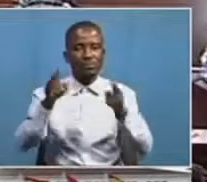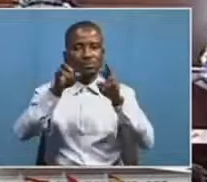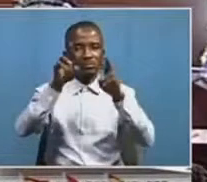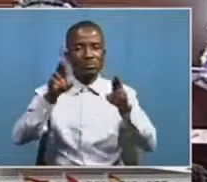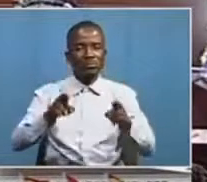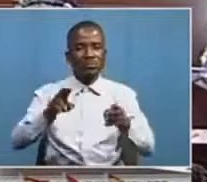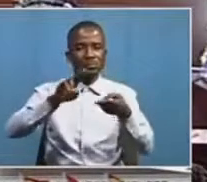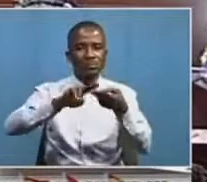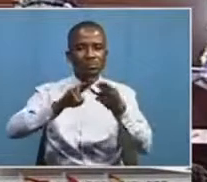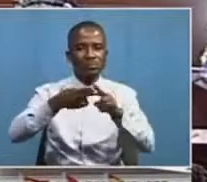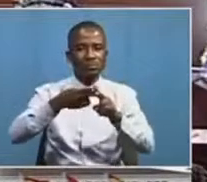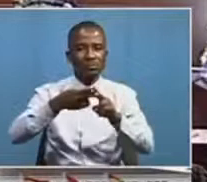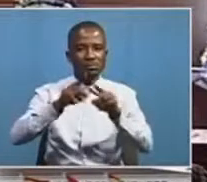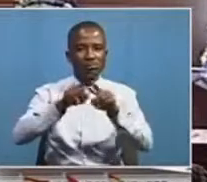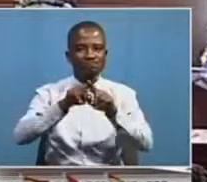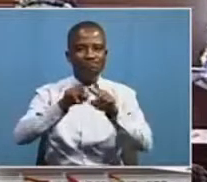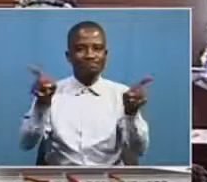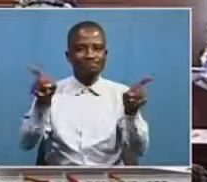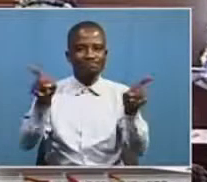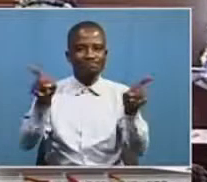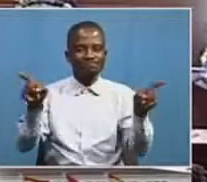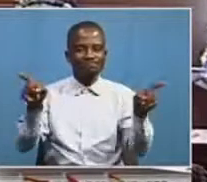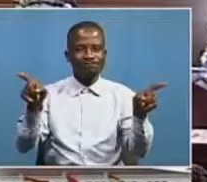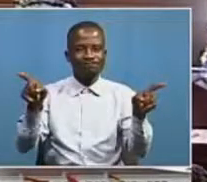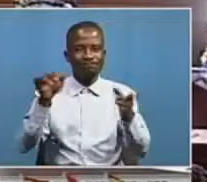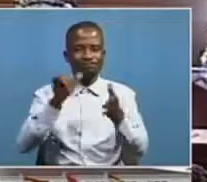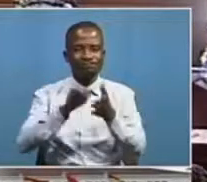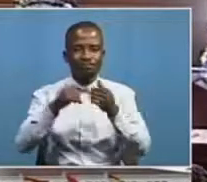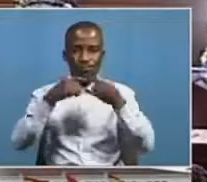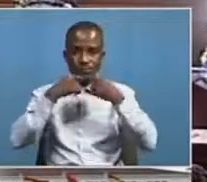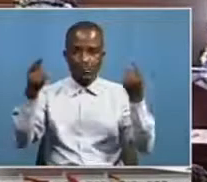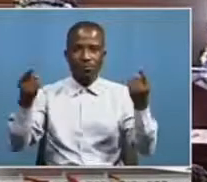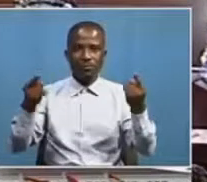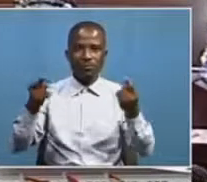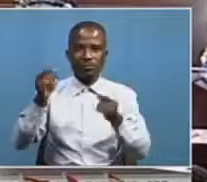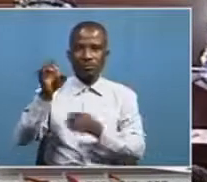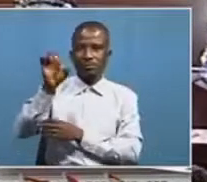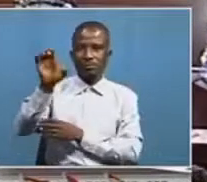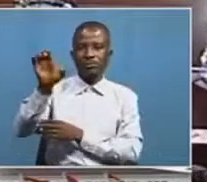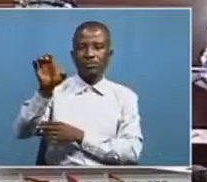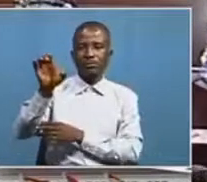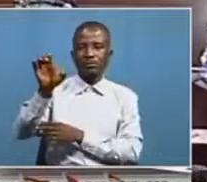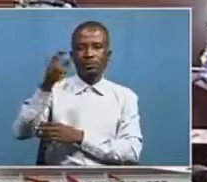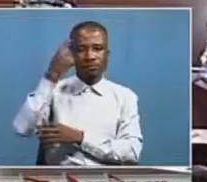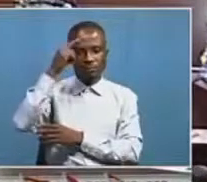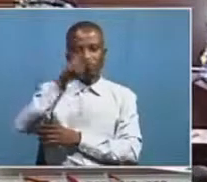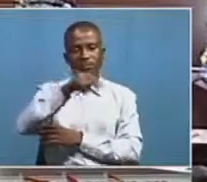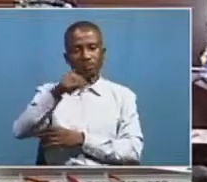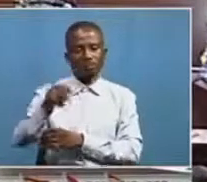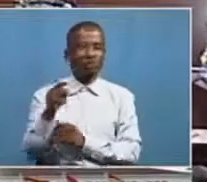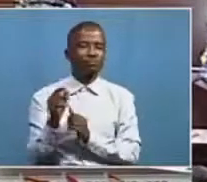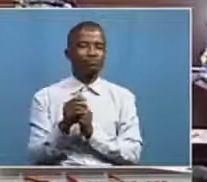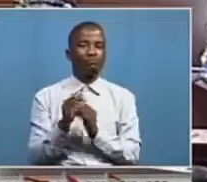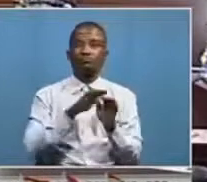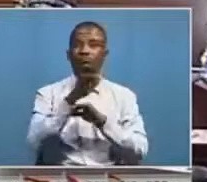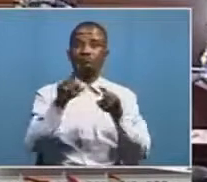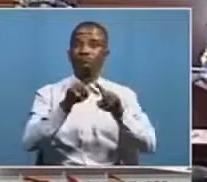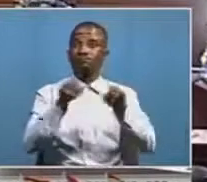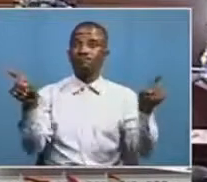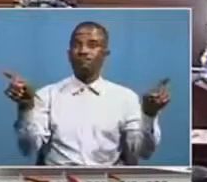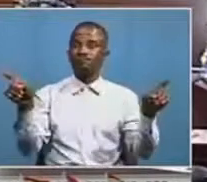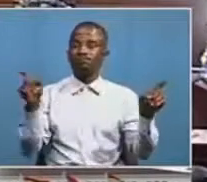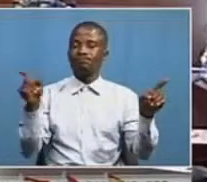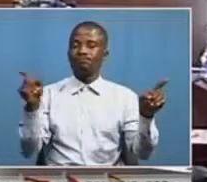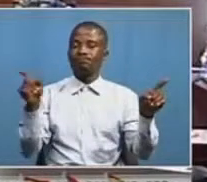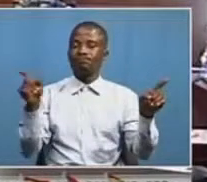figure differs from the figure that was declared by first respondent for second respondent as captured on the summary sheets of the